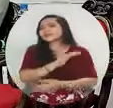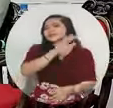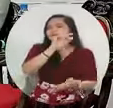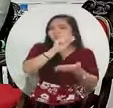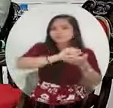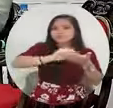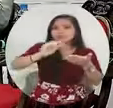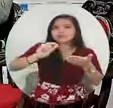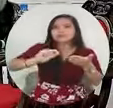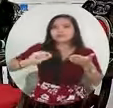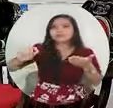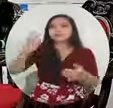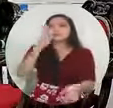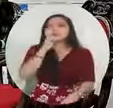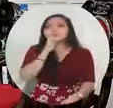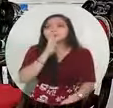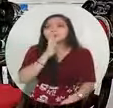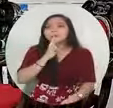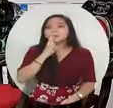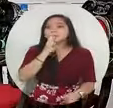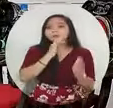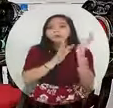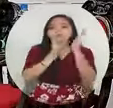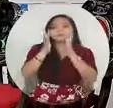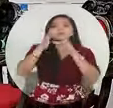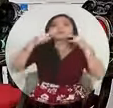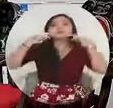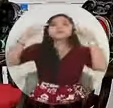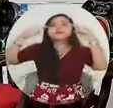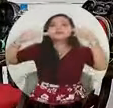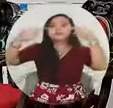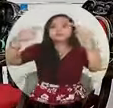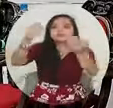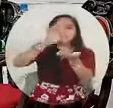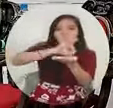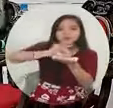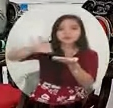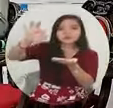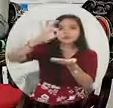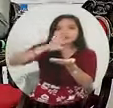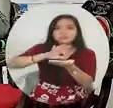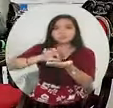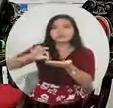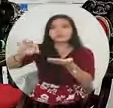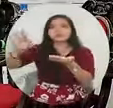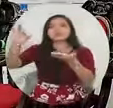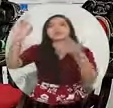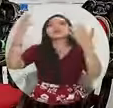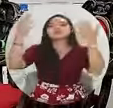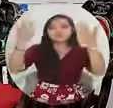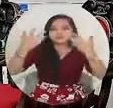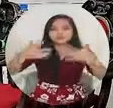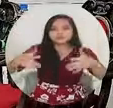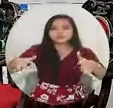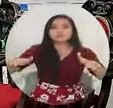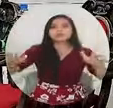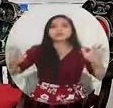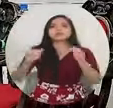Reading there in crimson, you told me I'm forgiven. It is